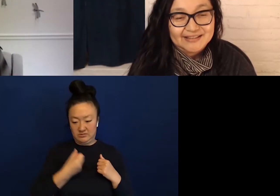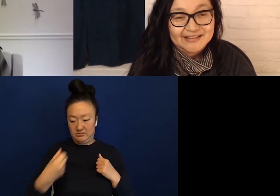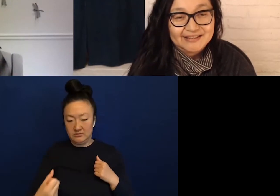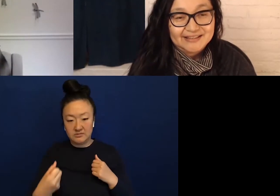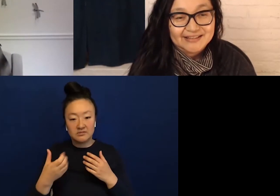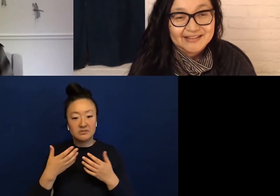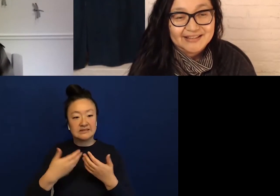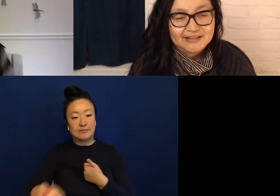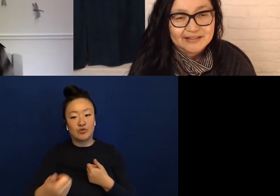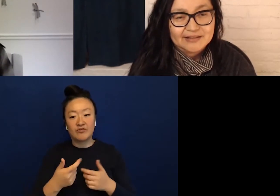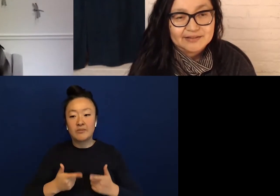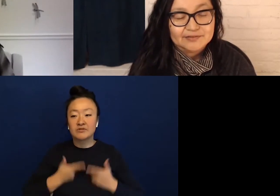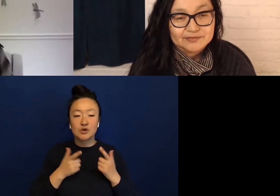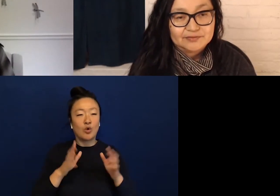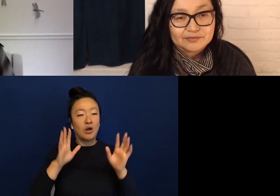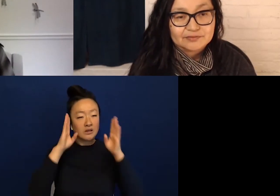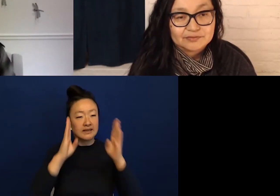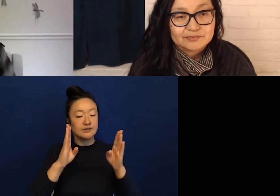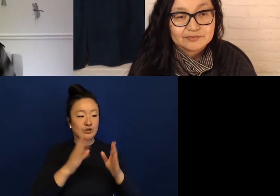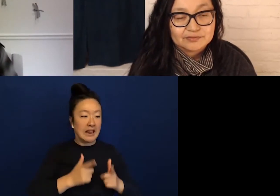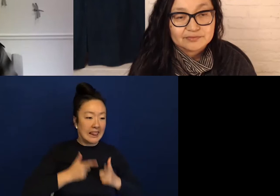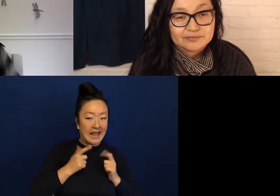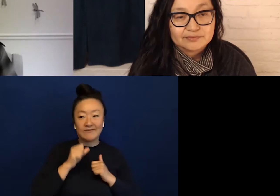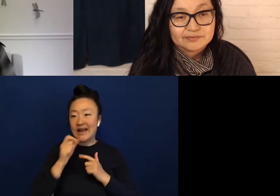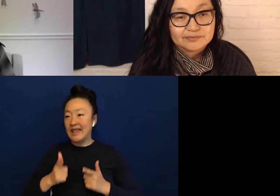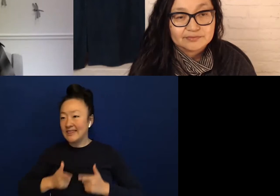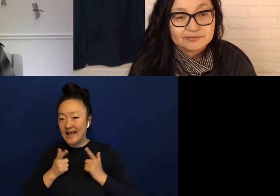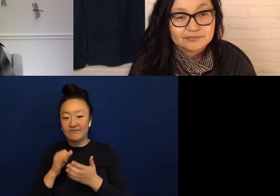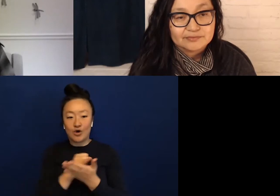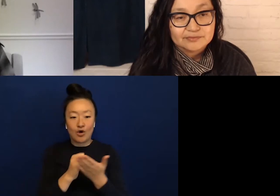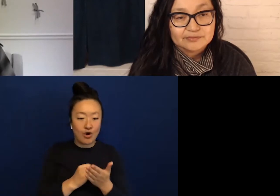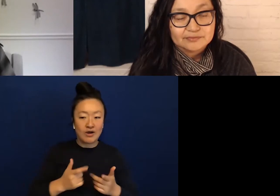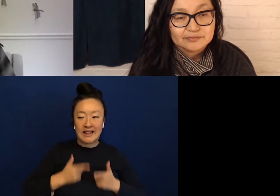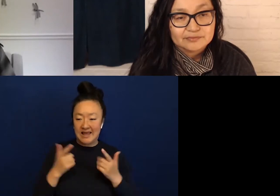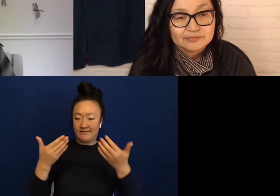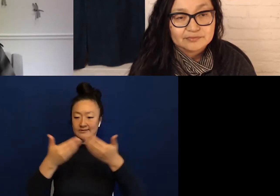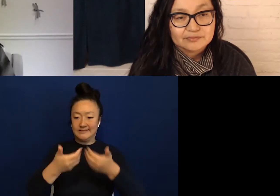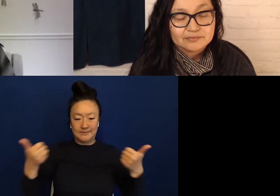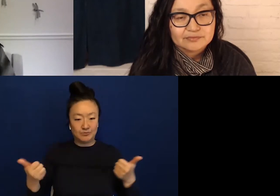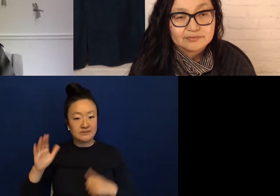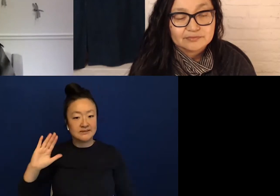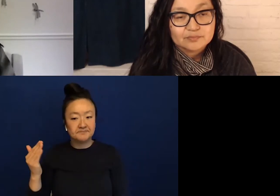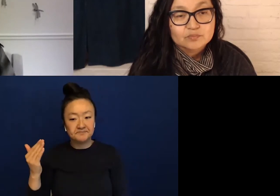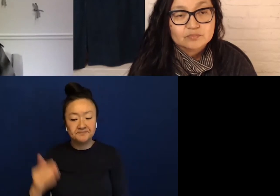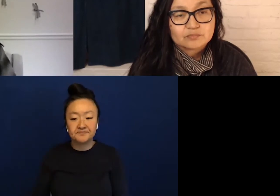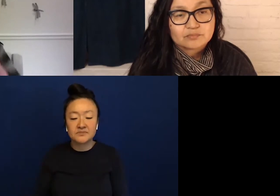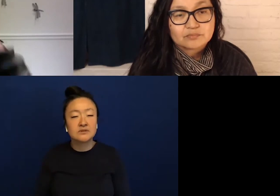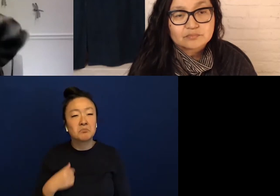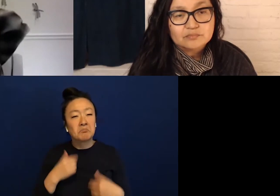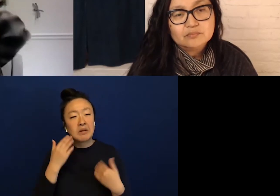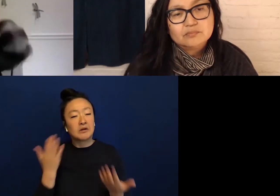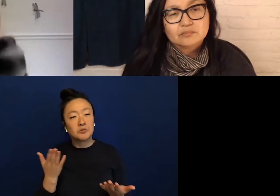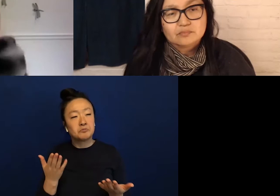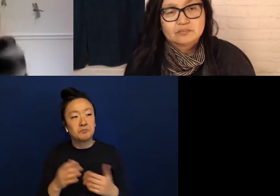of life and non-life, you know, art and life. And I don't know if, you